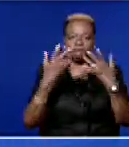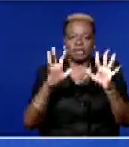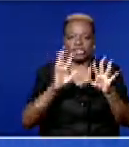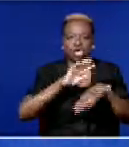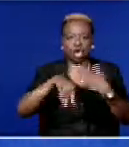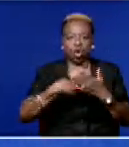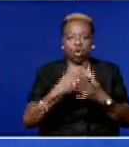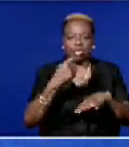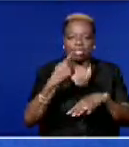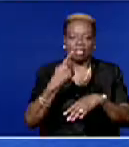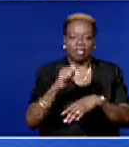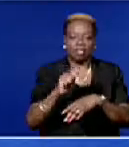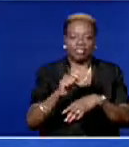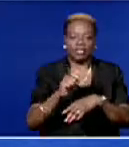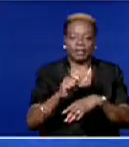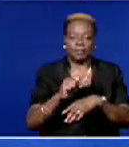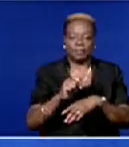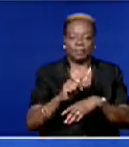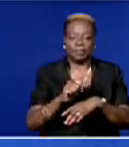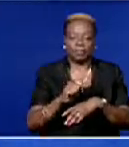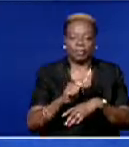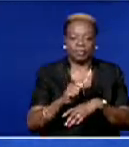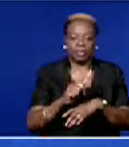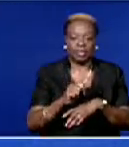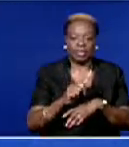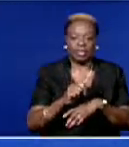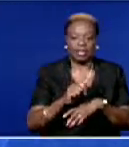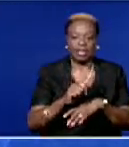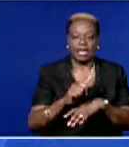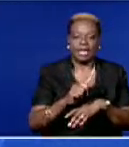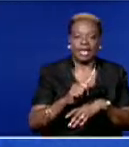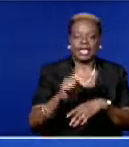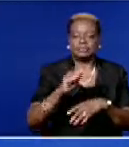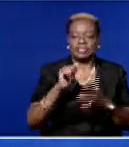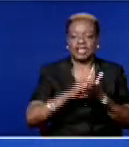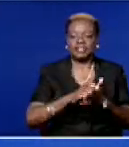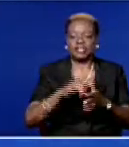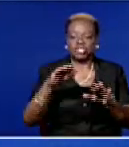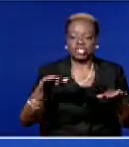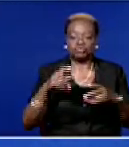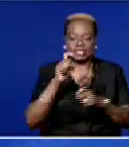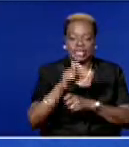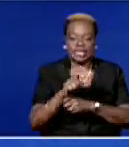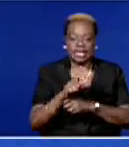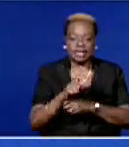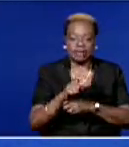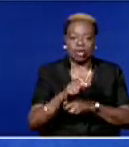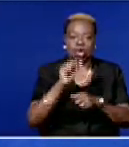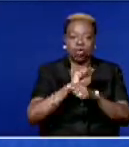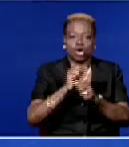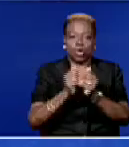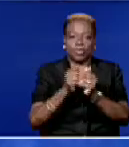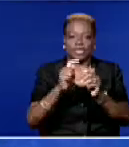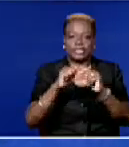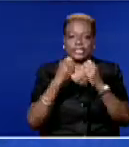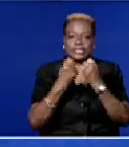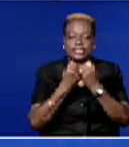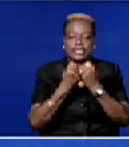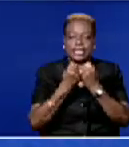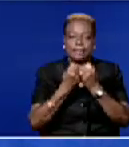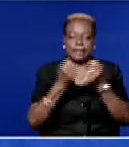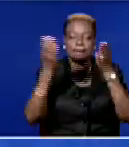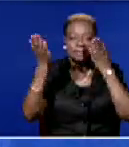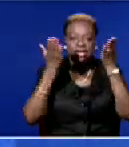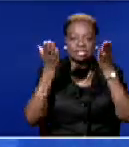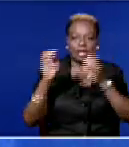the aspects and having all the aspects that the kids need. Working along with the team manager, we're trying to put together the mental